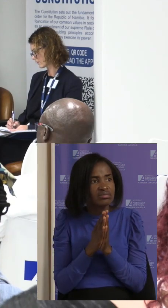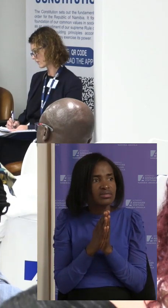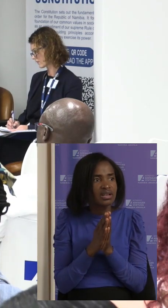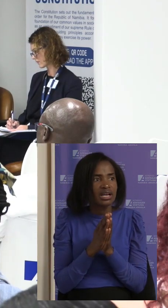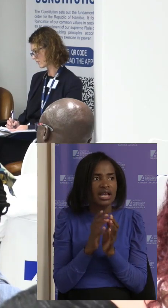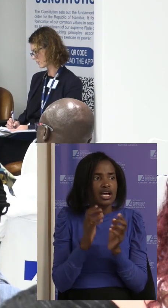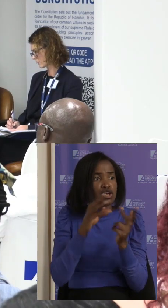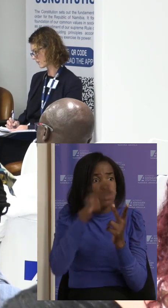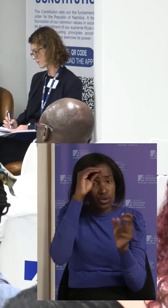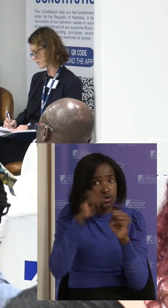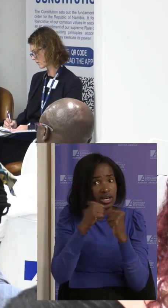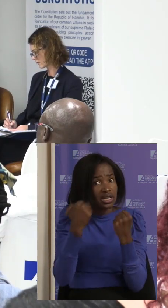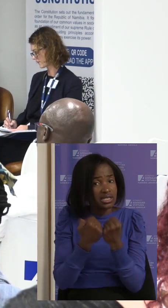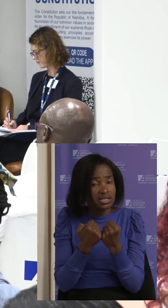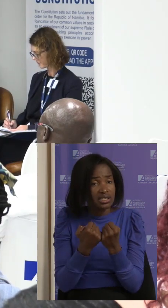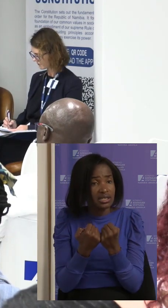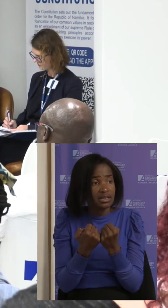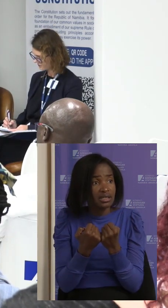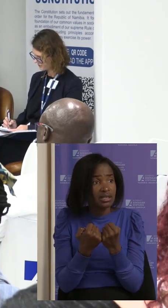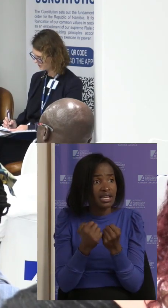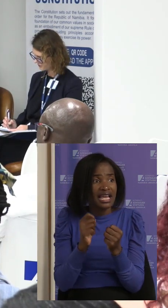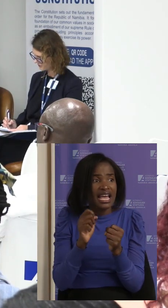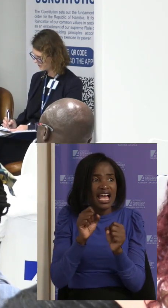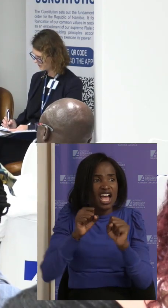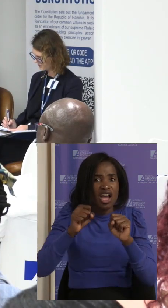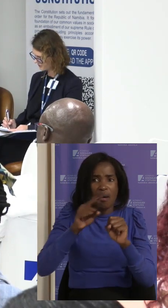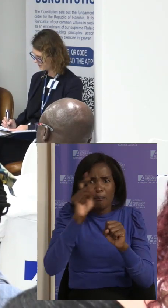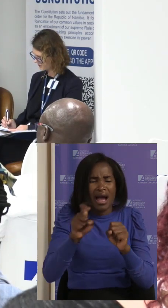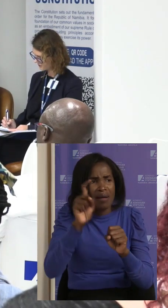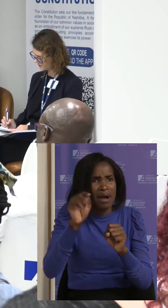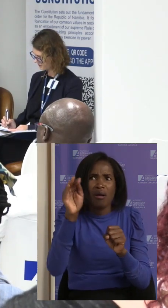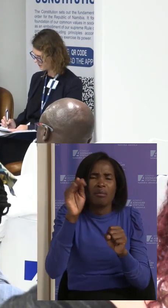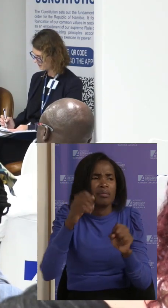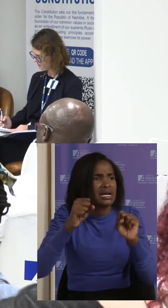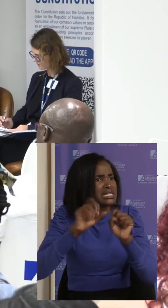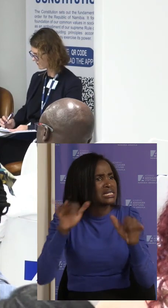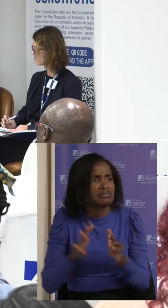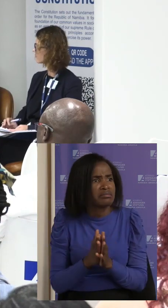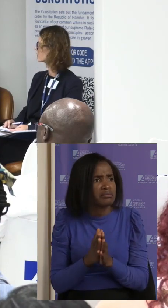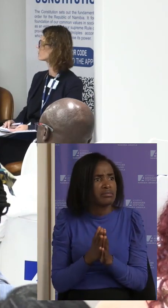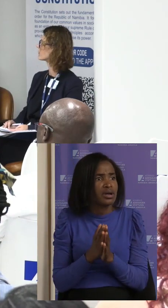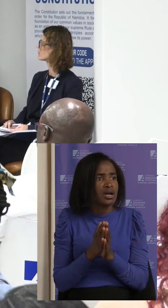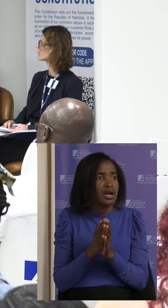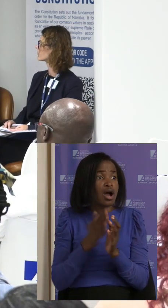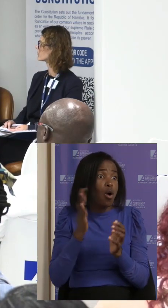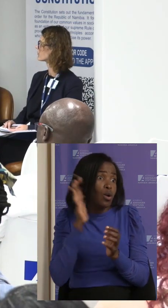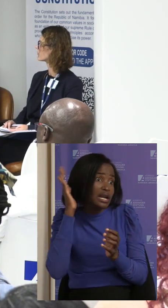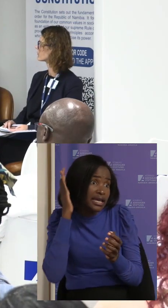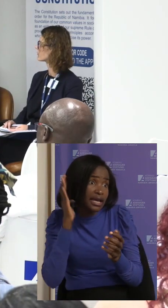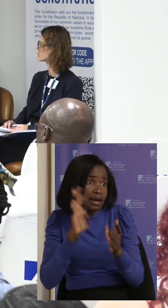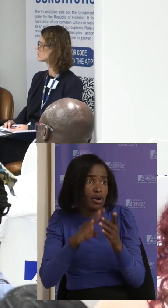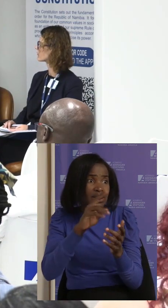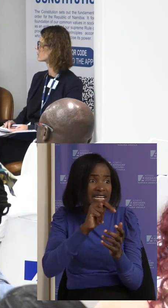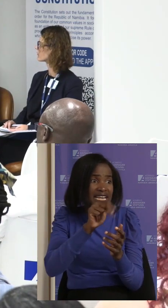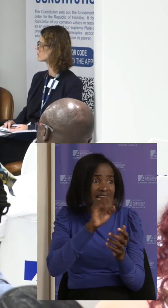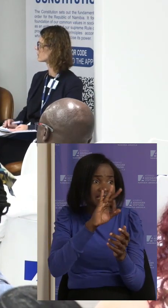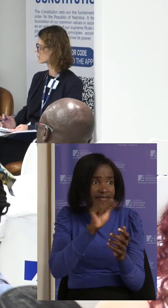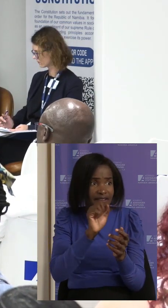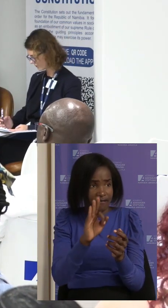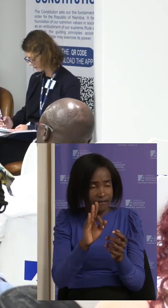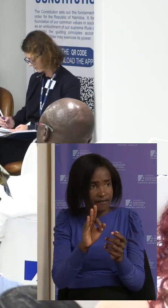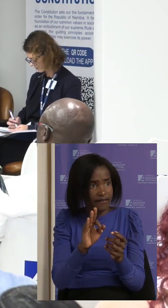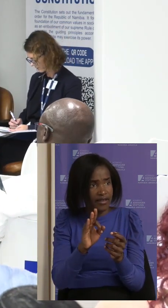student organizations, they don't challenge the system. They only hear them when they're talking about NASAF. But for them to say that,